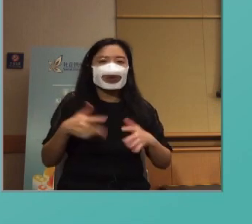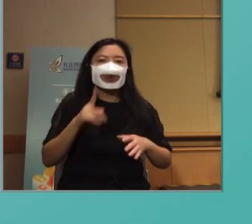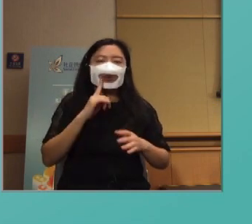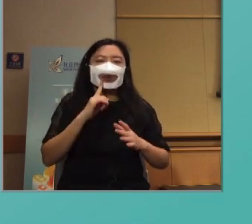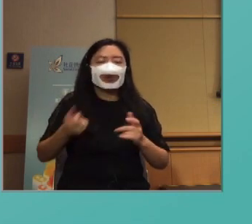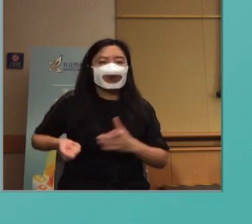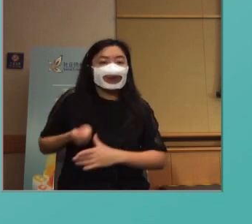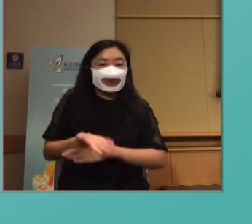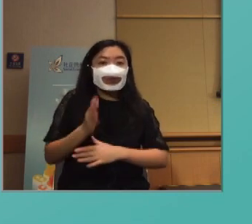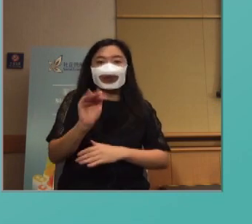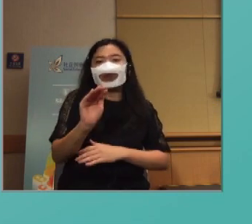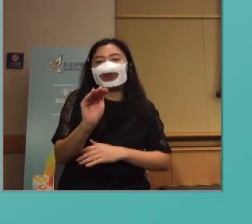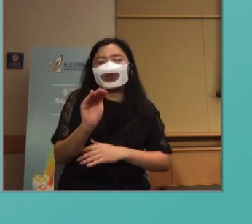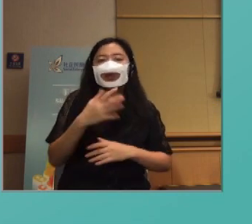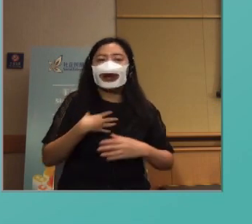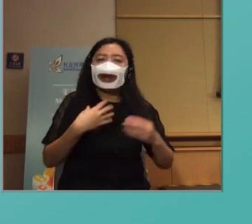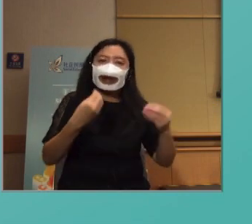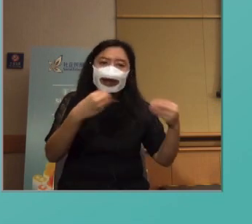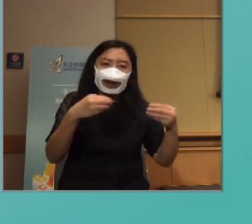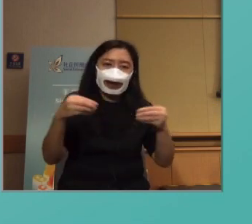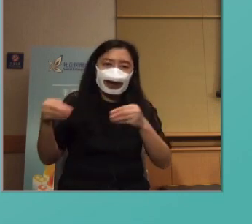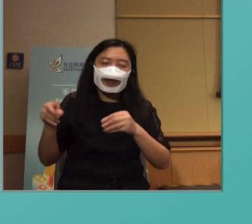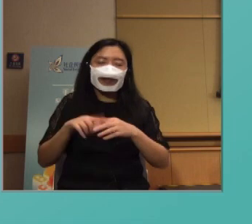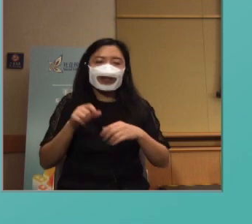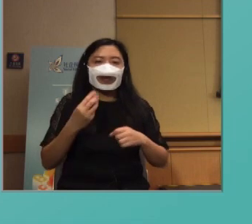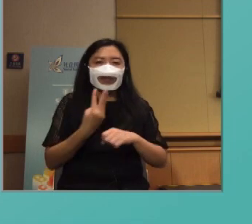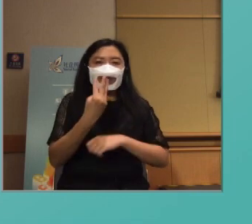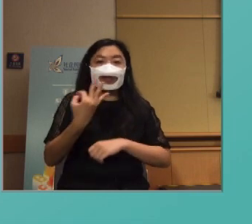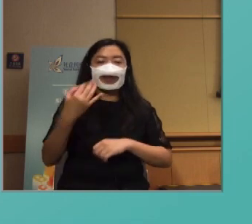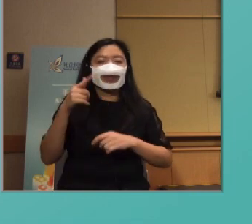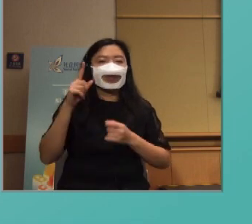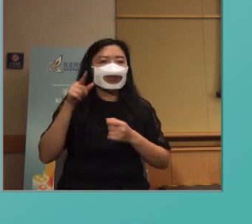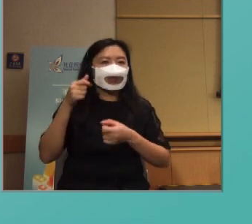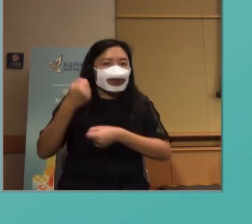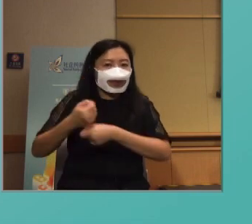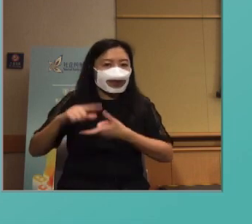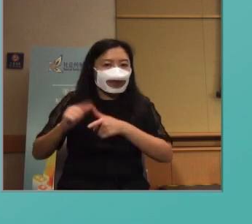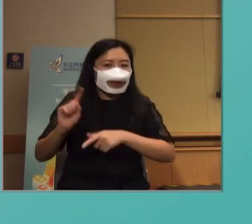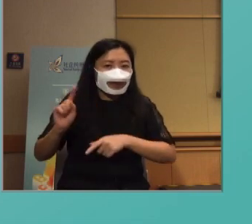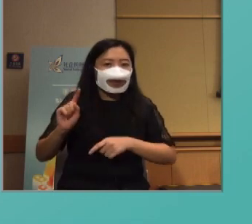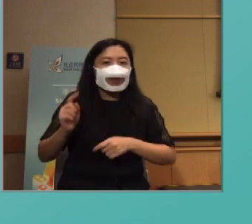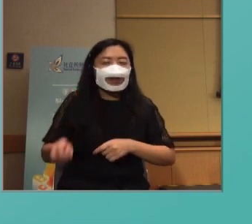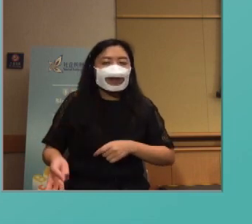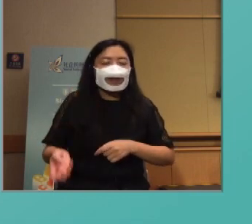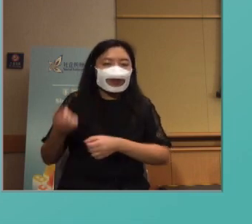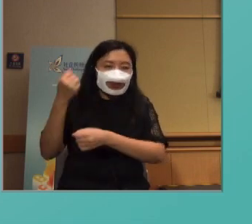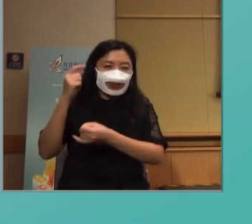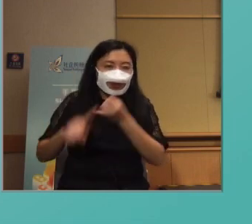Web3. For mentoring, for funding these first means